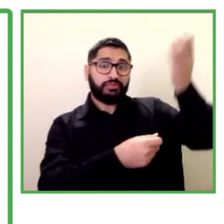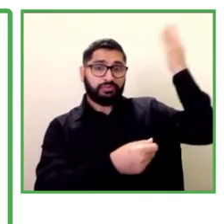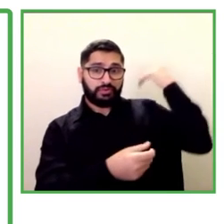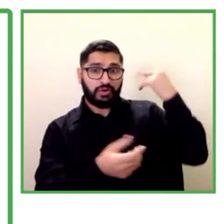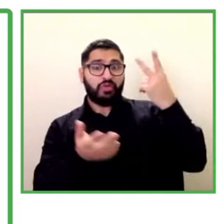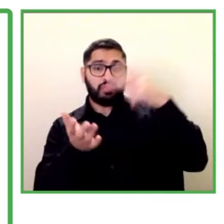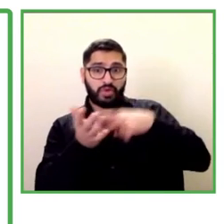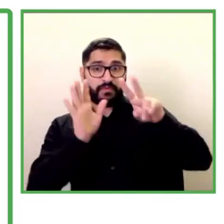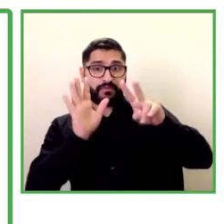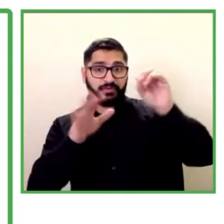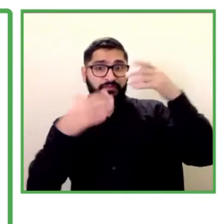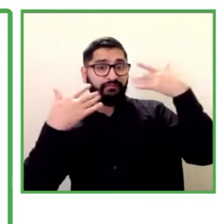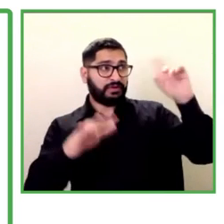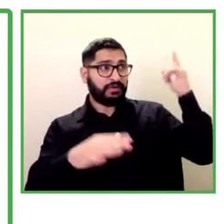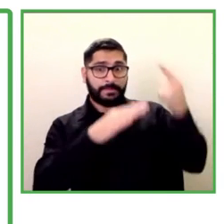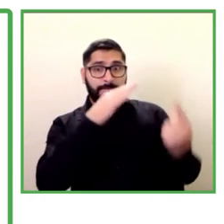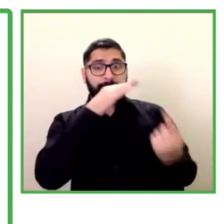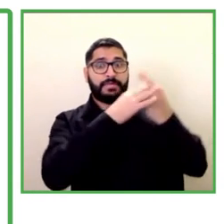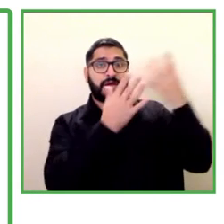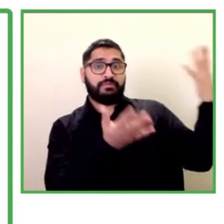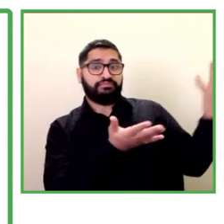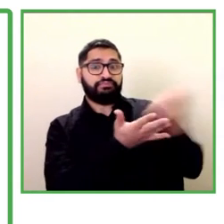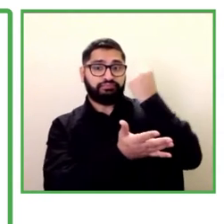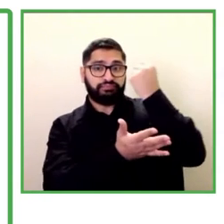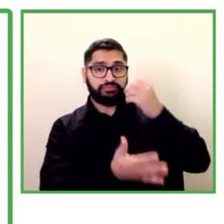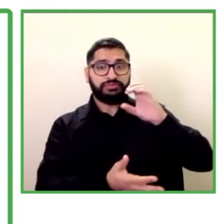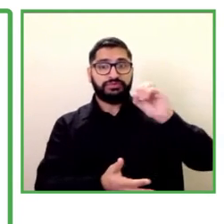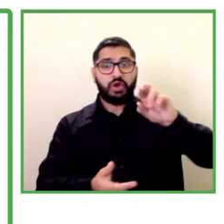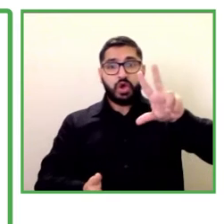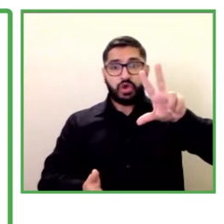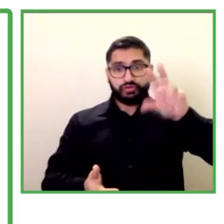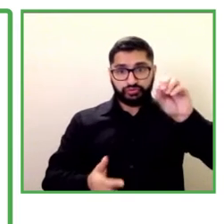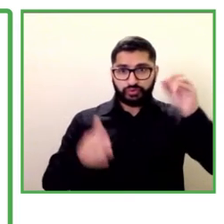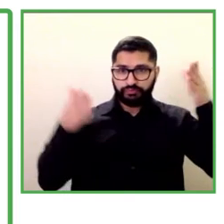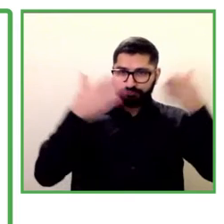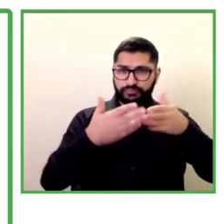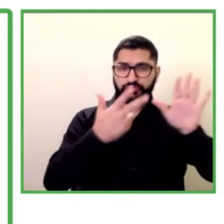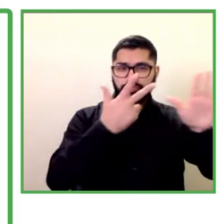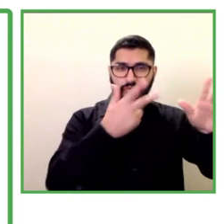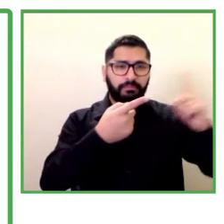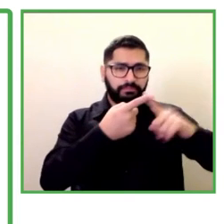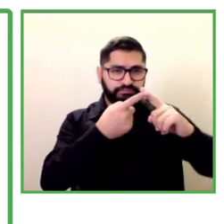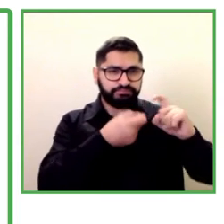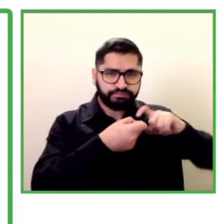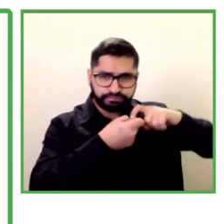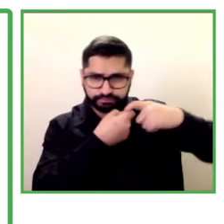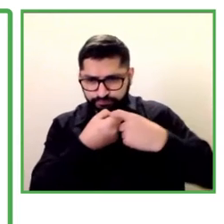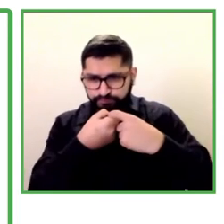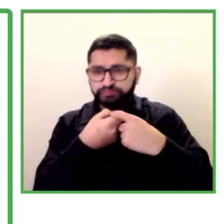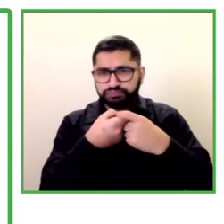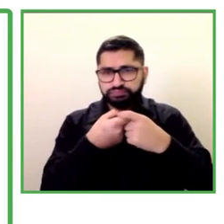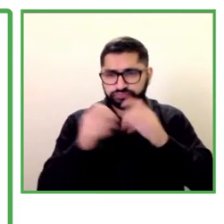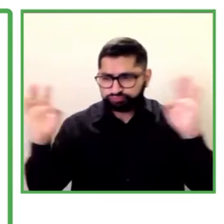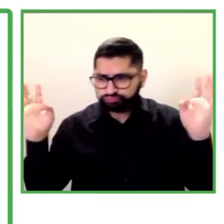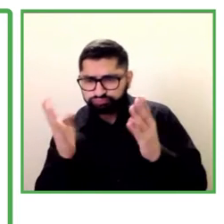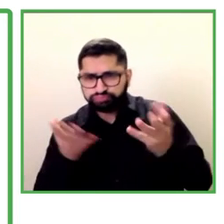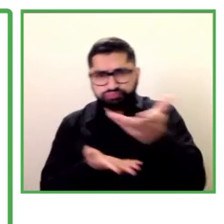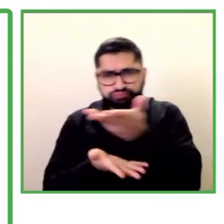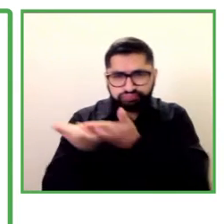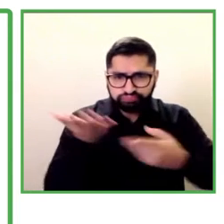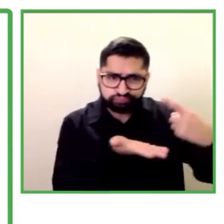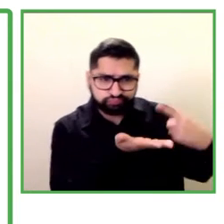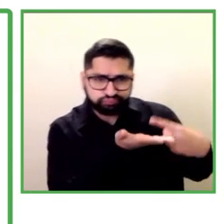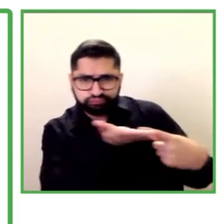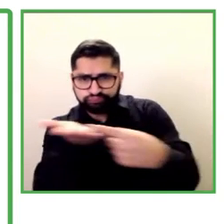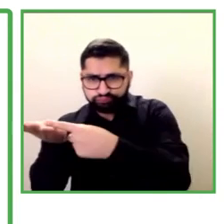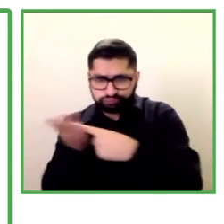we had 108 participant companies, out of which 51 were recognized with the Éntrale